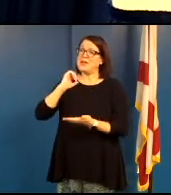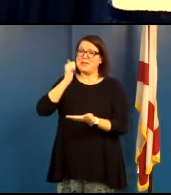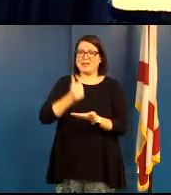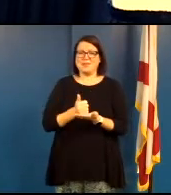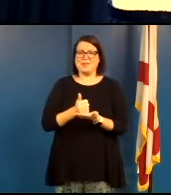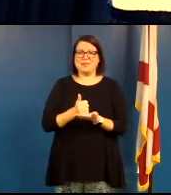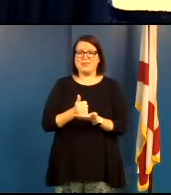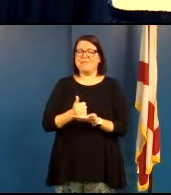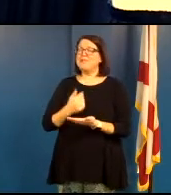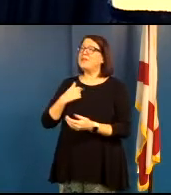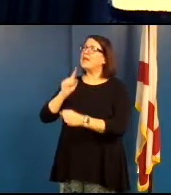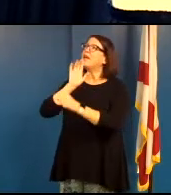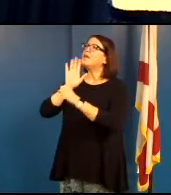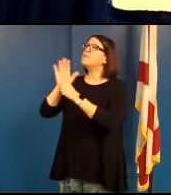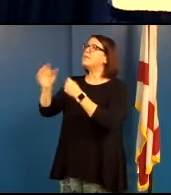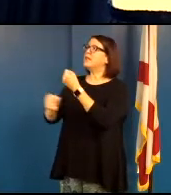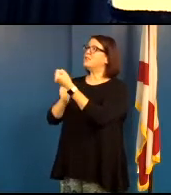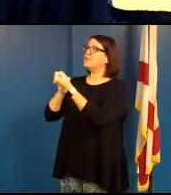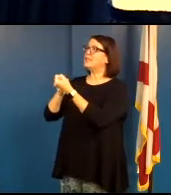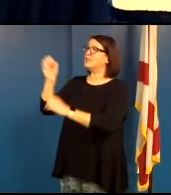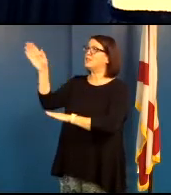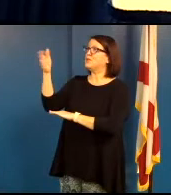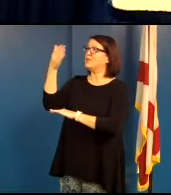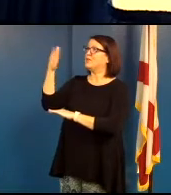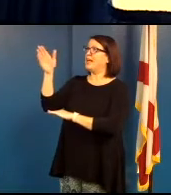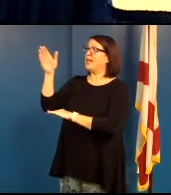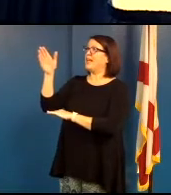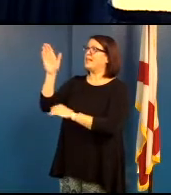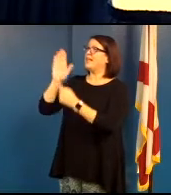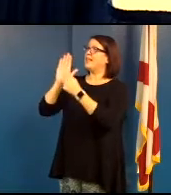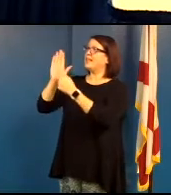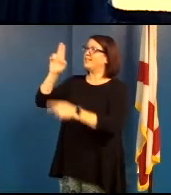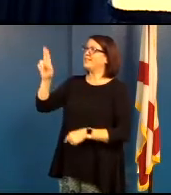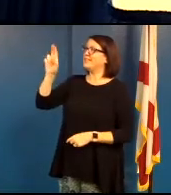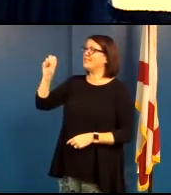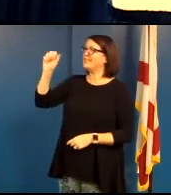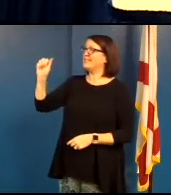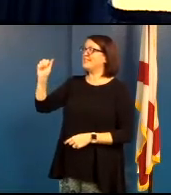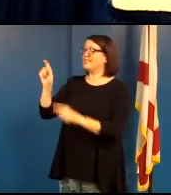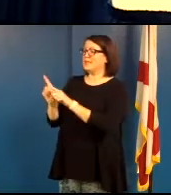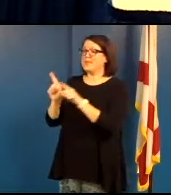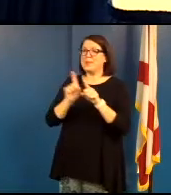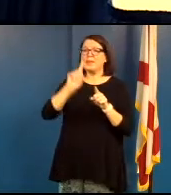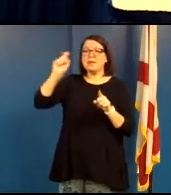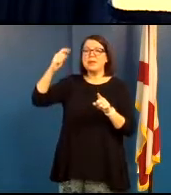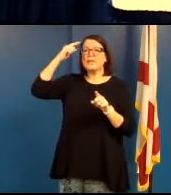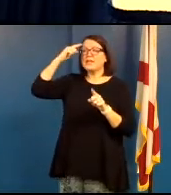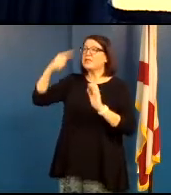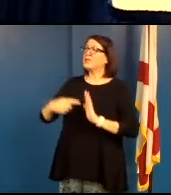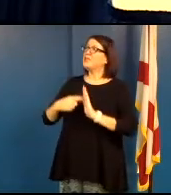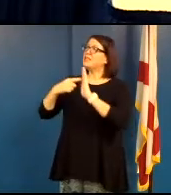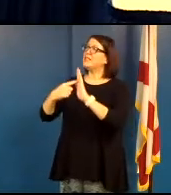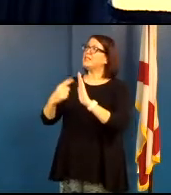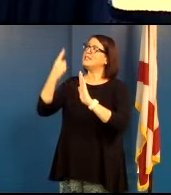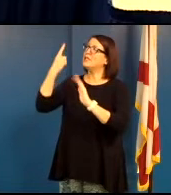I pledge allegiance to the flag of the United States of America and to the republic for which it stands,